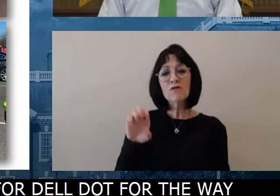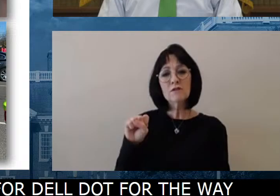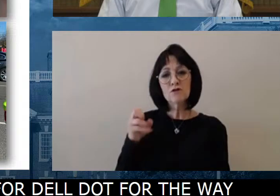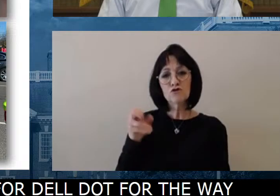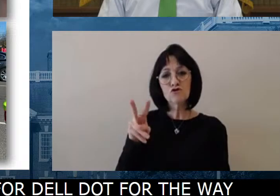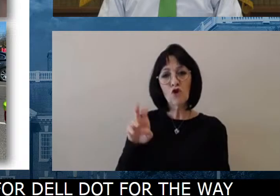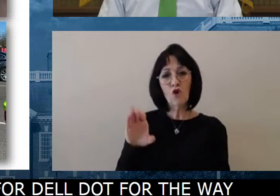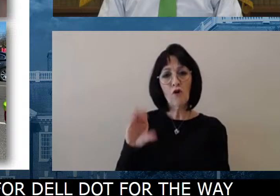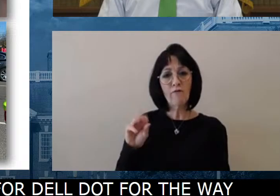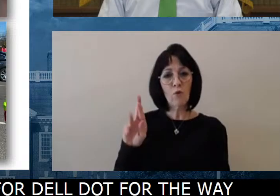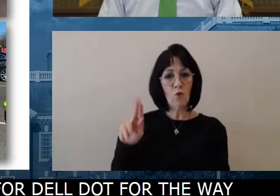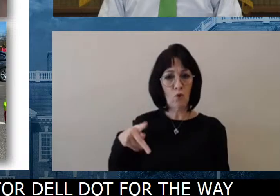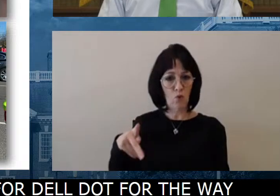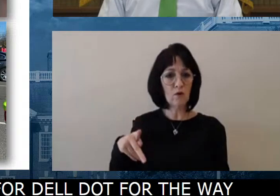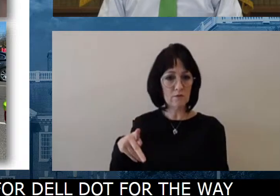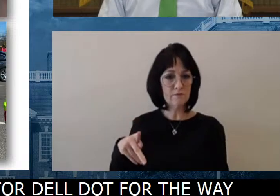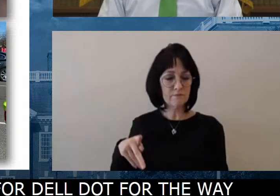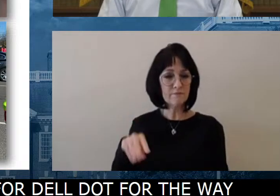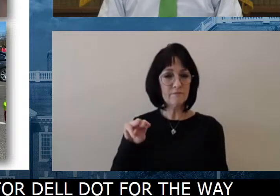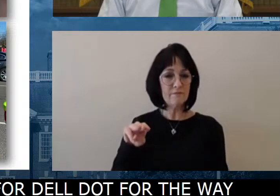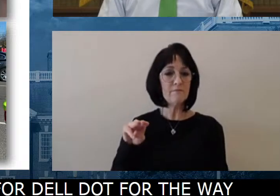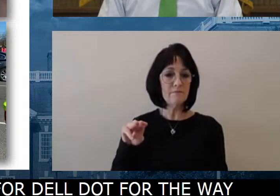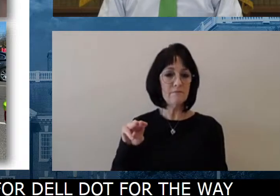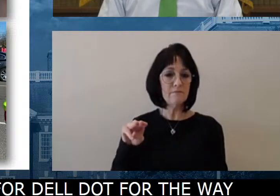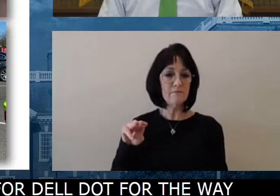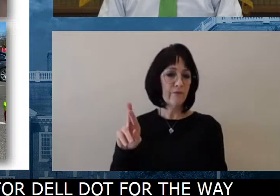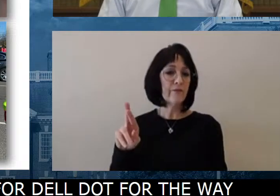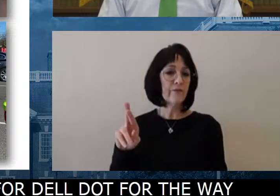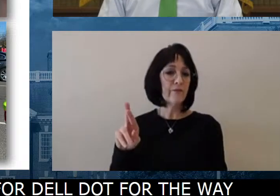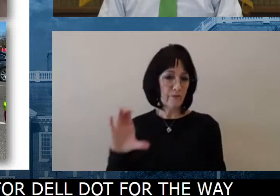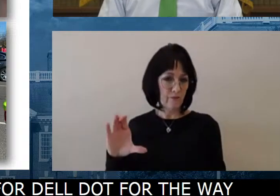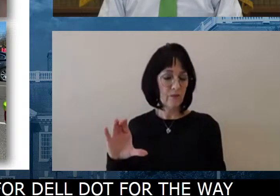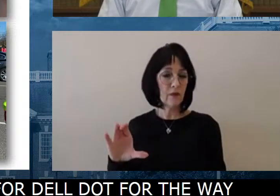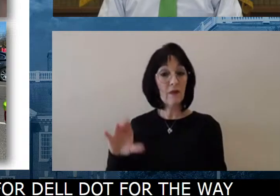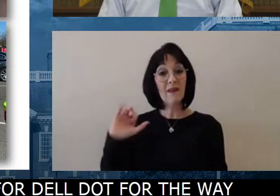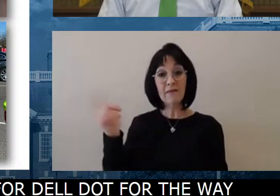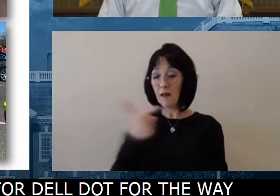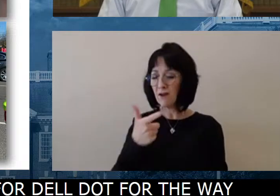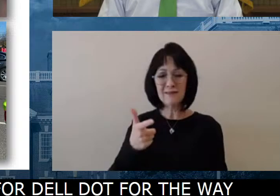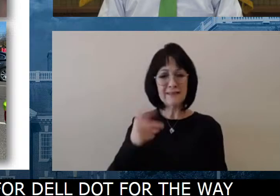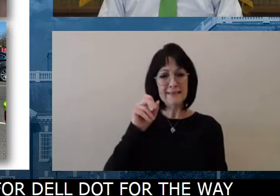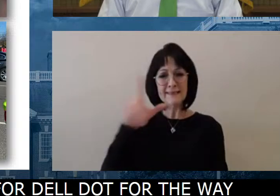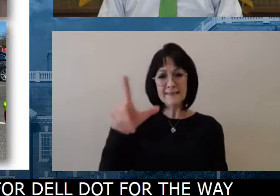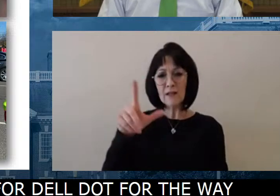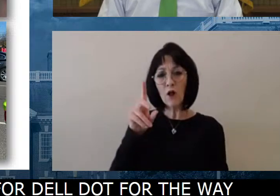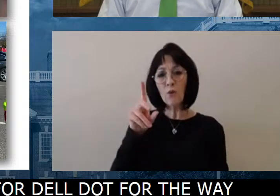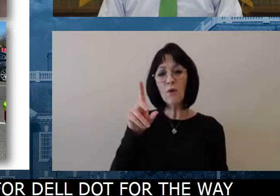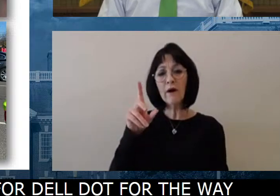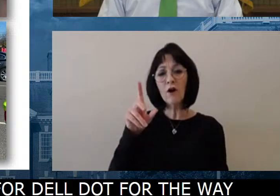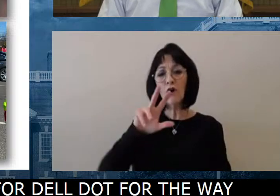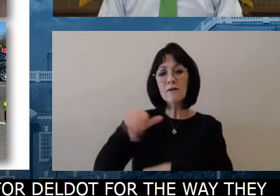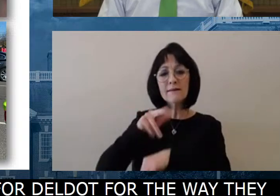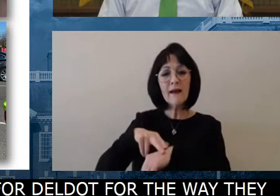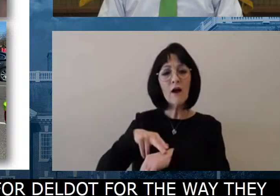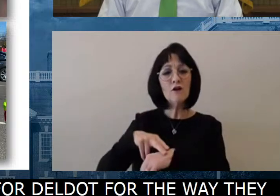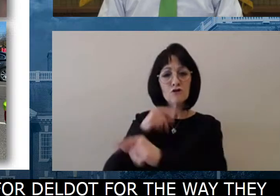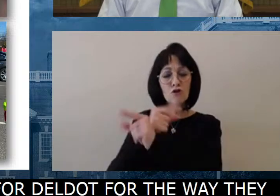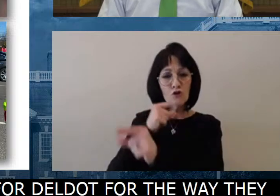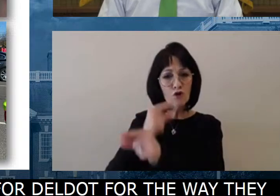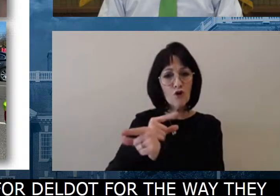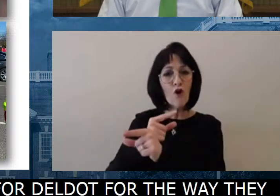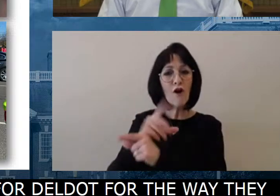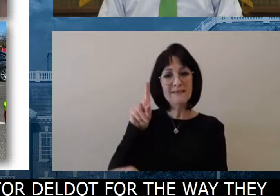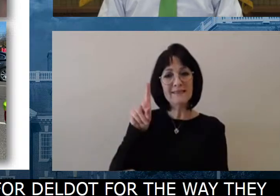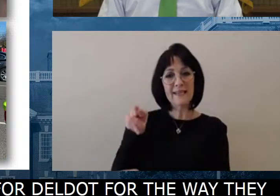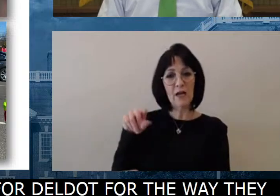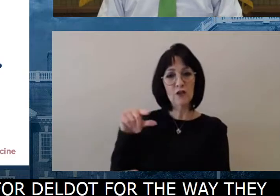Public Health, Delaware employees, the Delaware Army and Air National Guard, everybody that pitched in. And my final message before